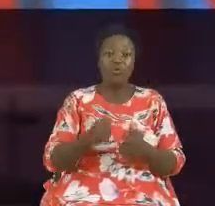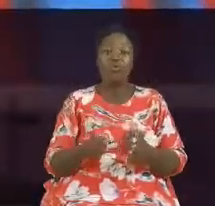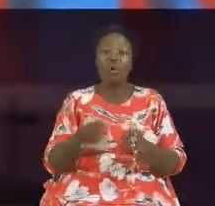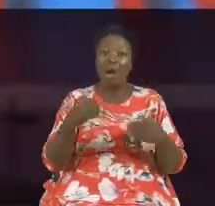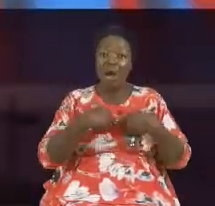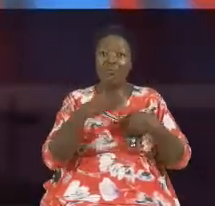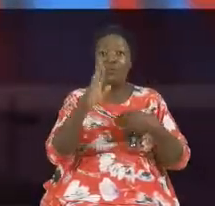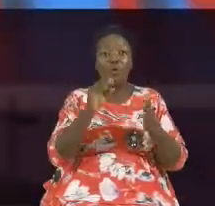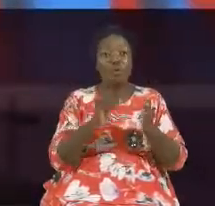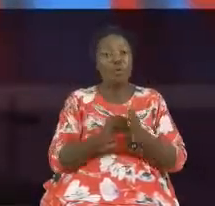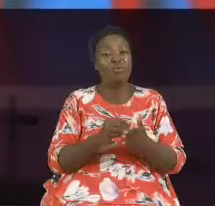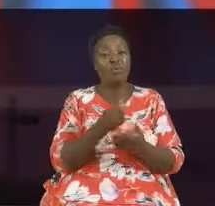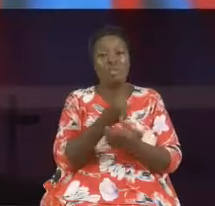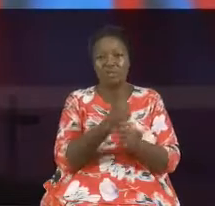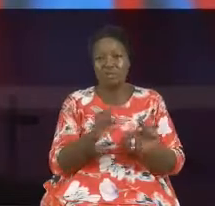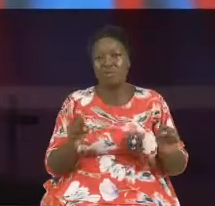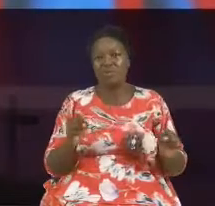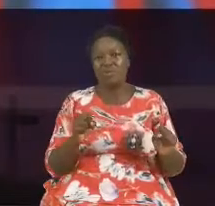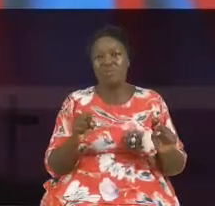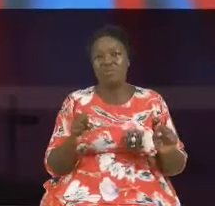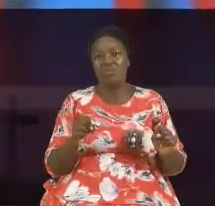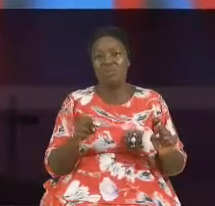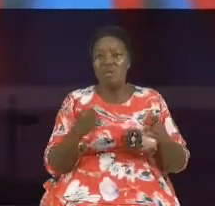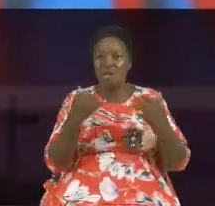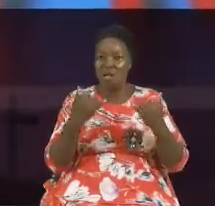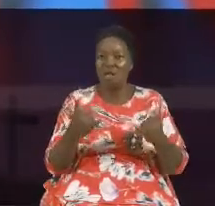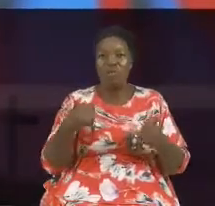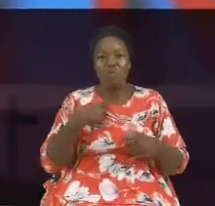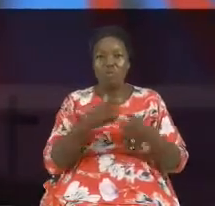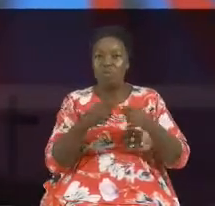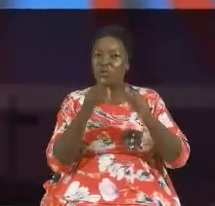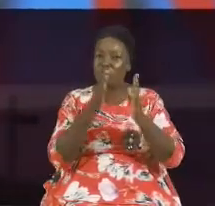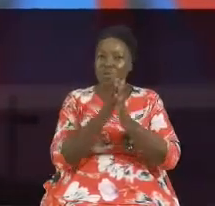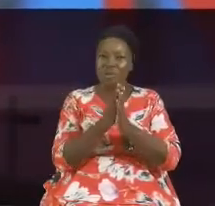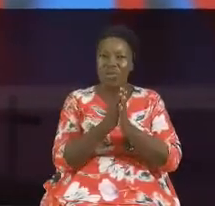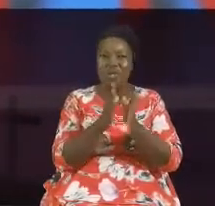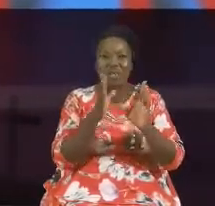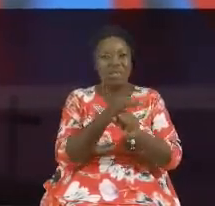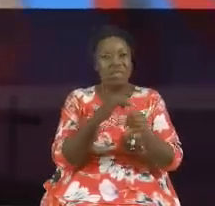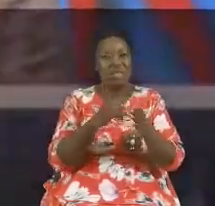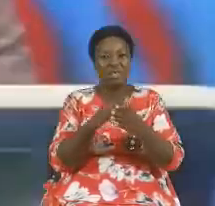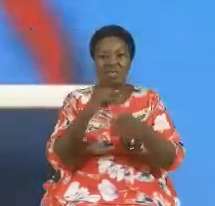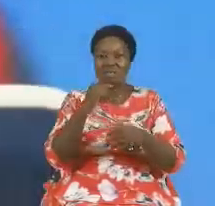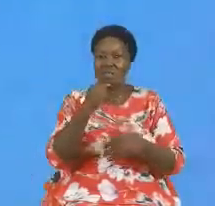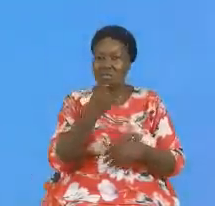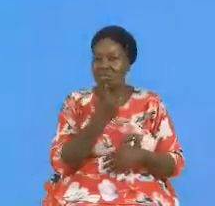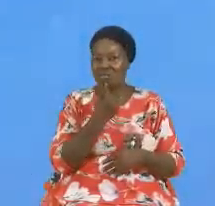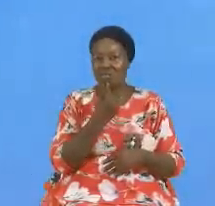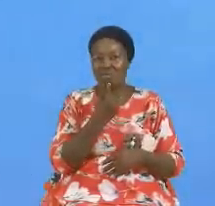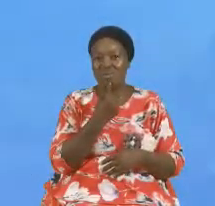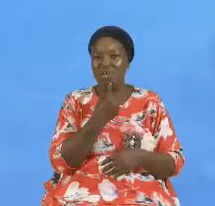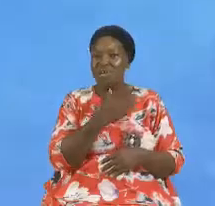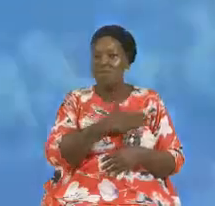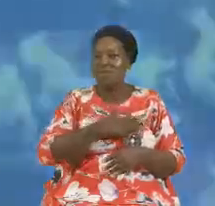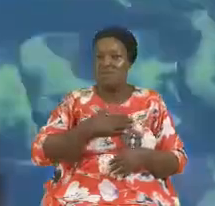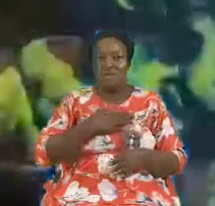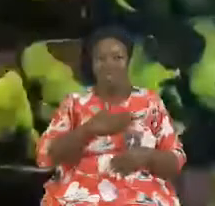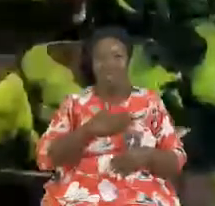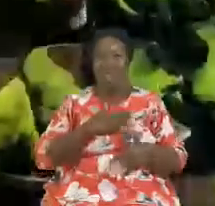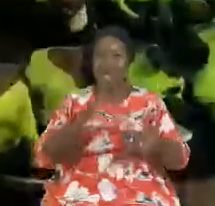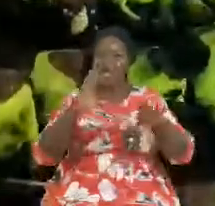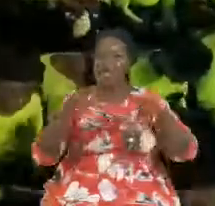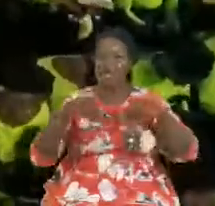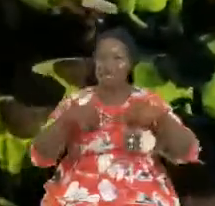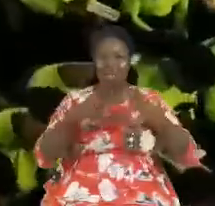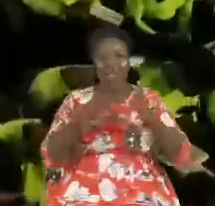and this should seal your salvation. Heads bowed and eyes closed. Heads bowed and